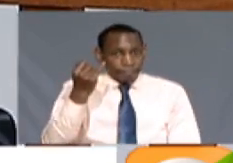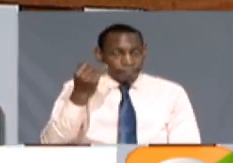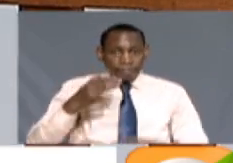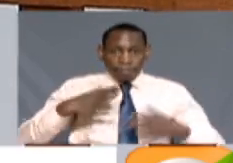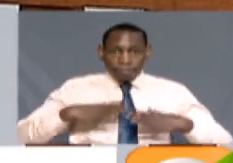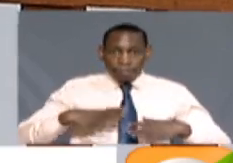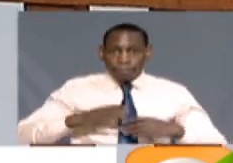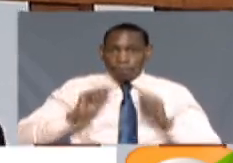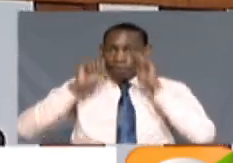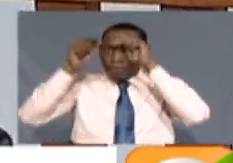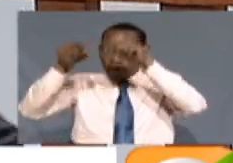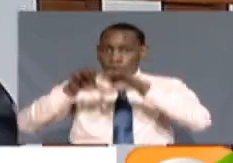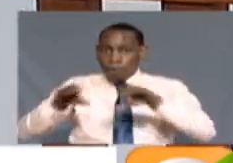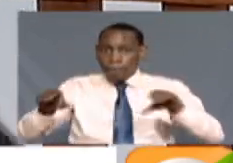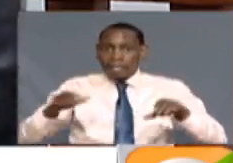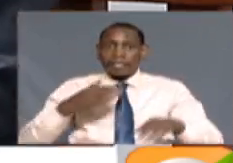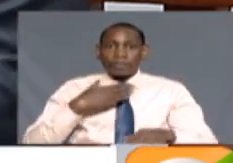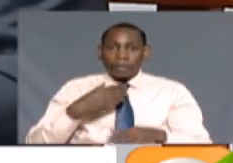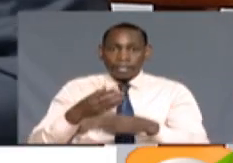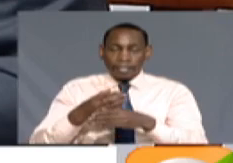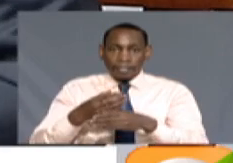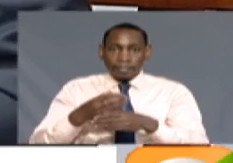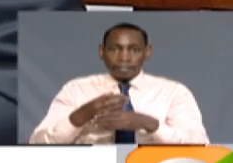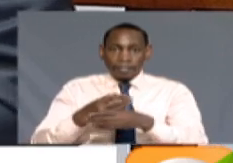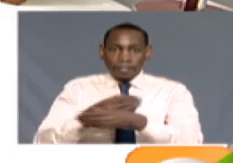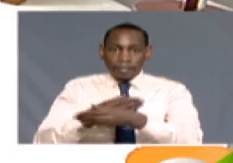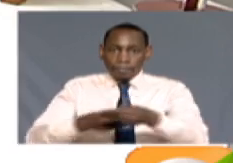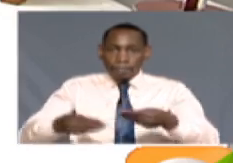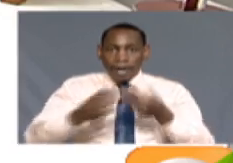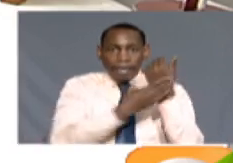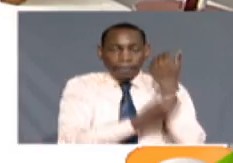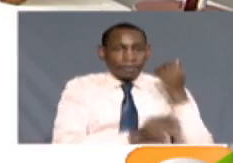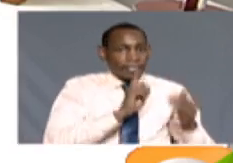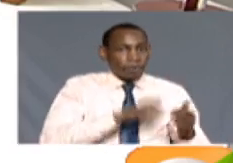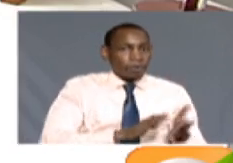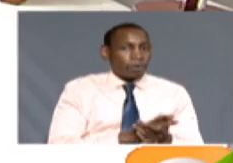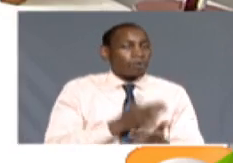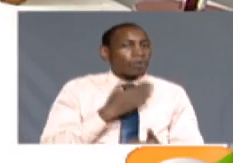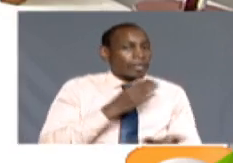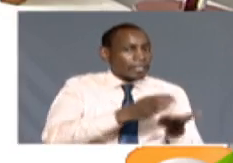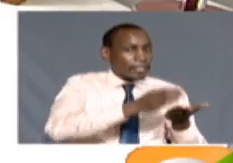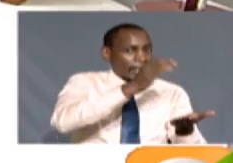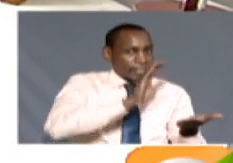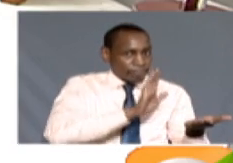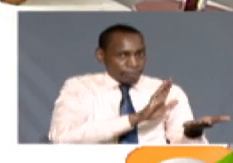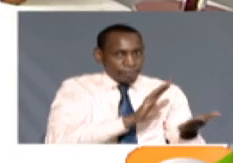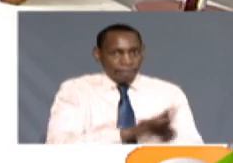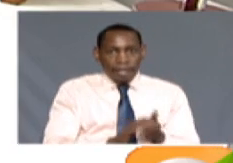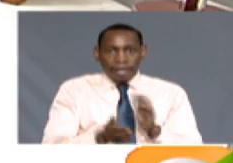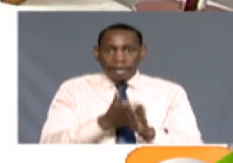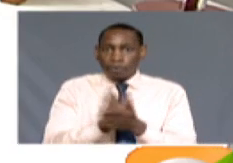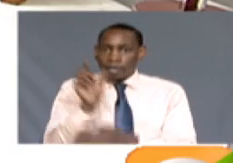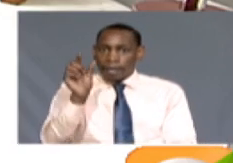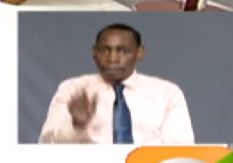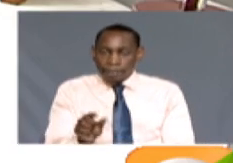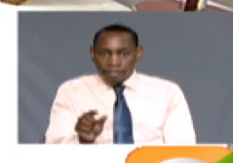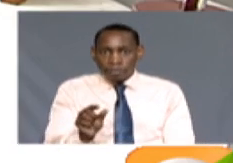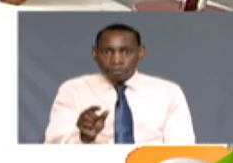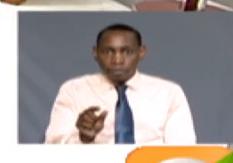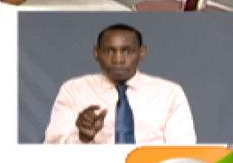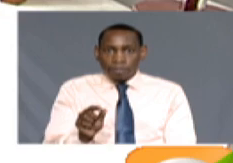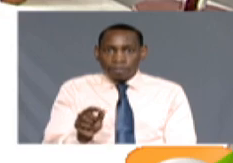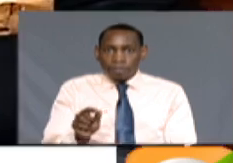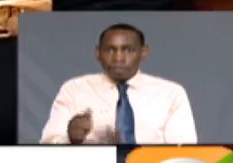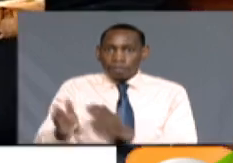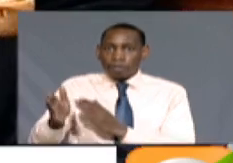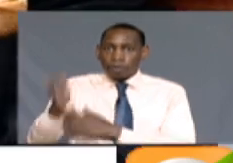People go to the market just to buy poverty as you go and say, this you want this glass here. Nobody was born by God or made